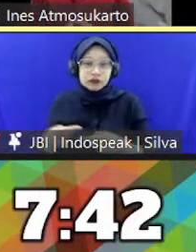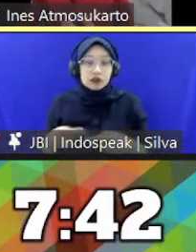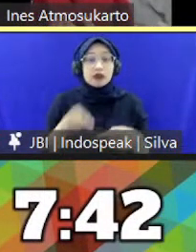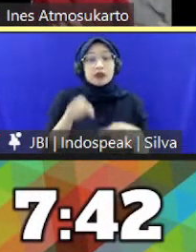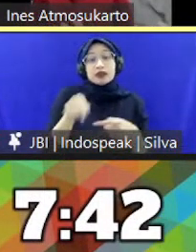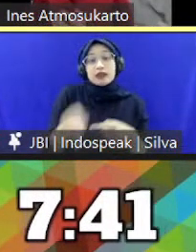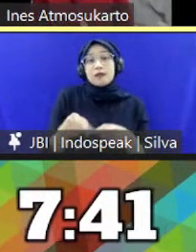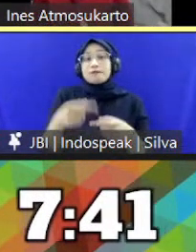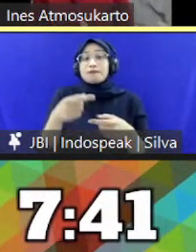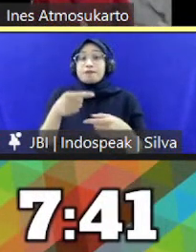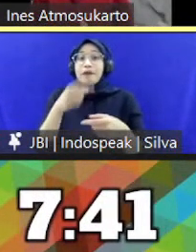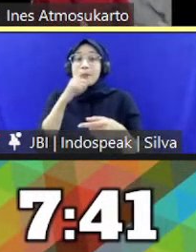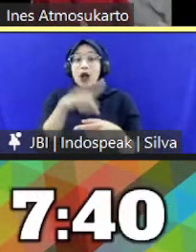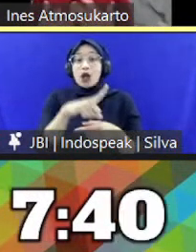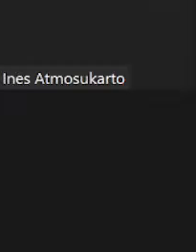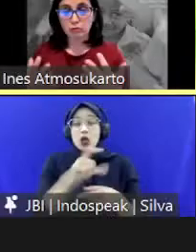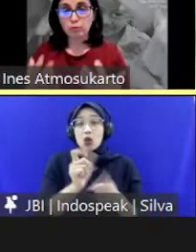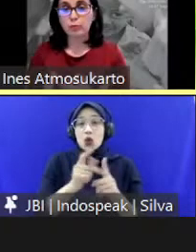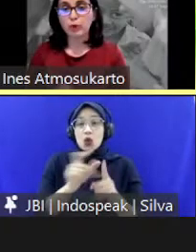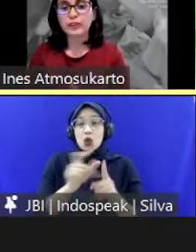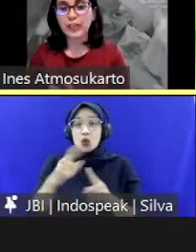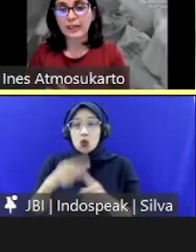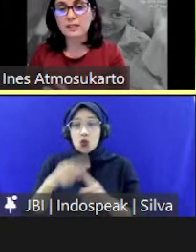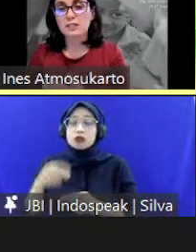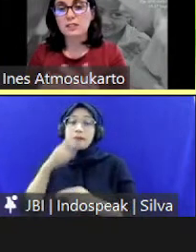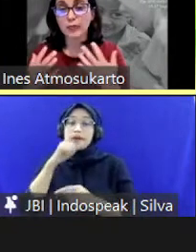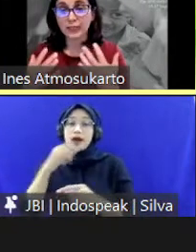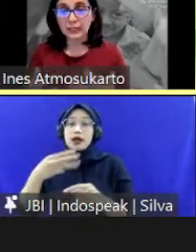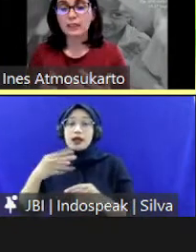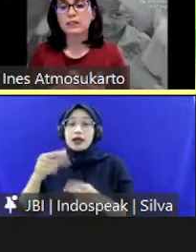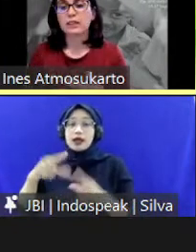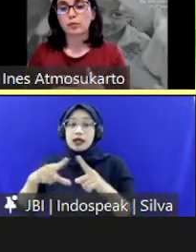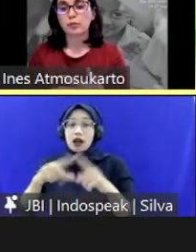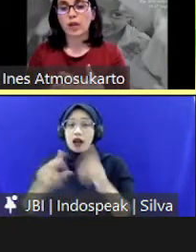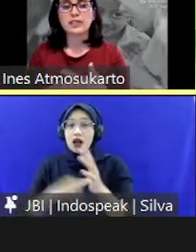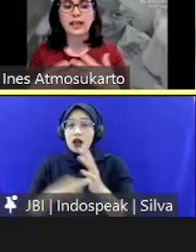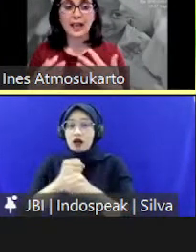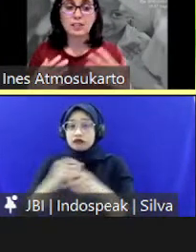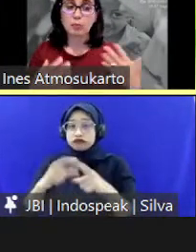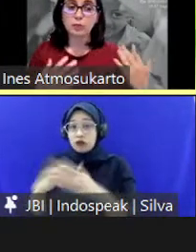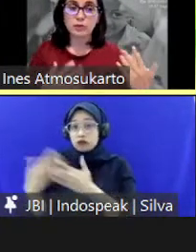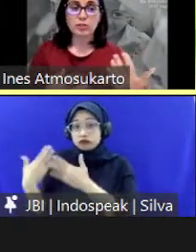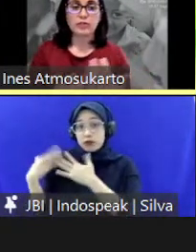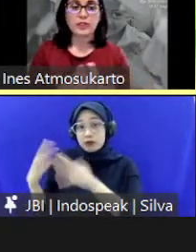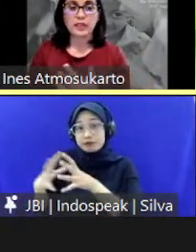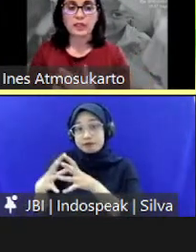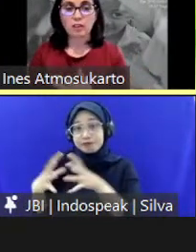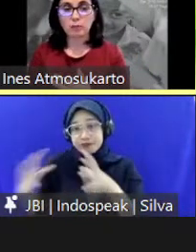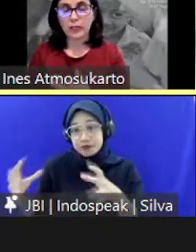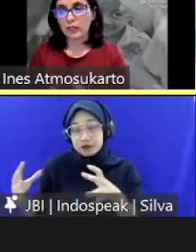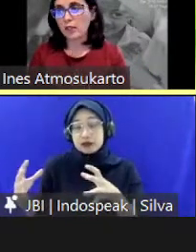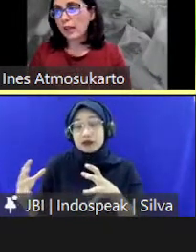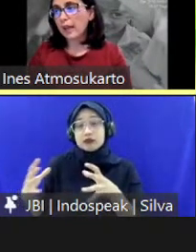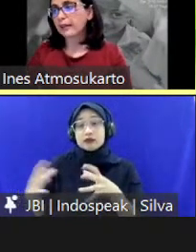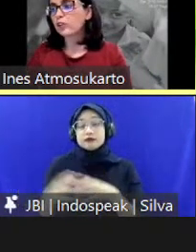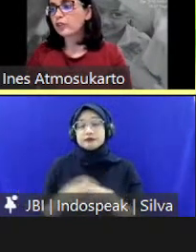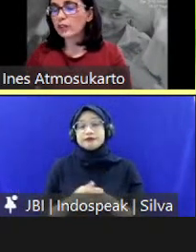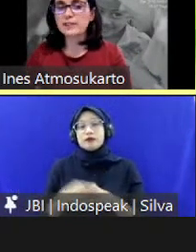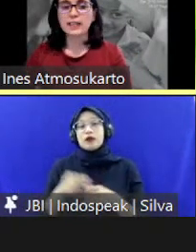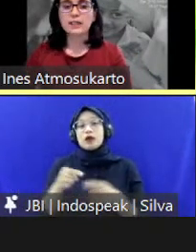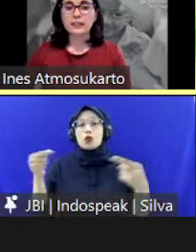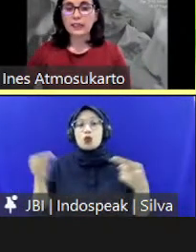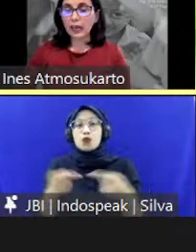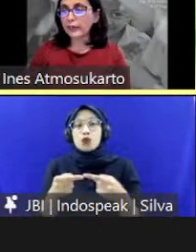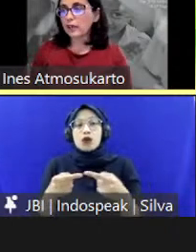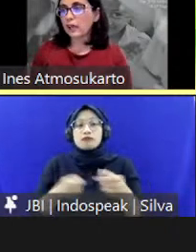Erlangga, who've been put in charge, but in both cases, it's been clear that the priority has been preserving the economy. And then you've got